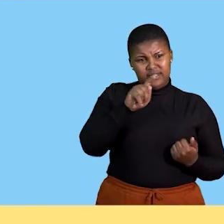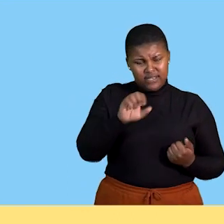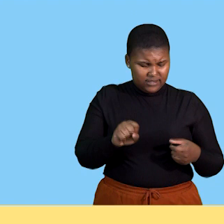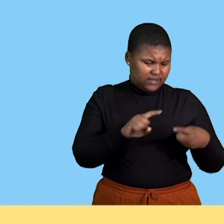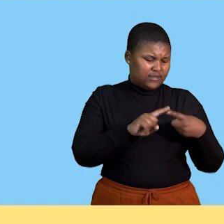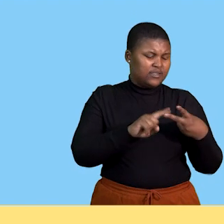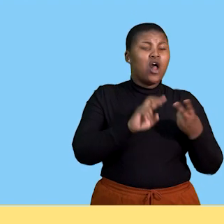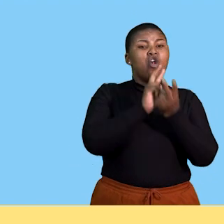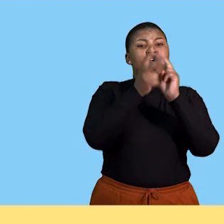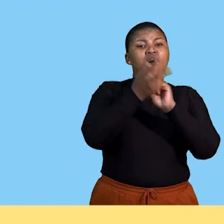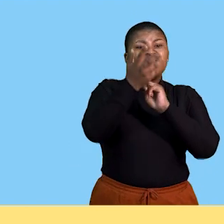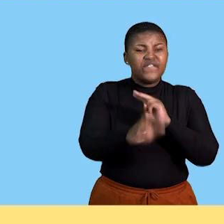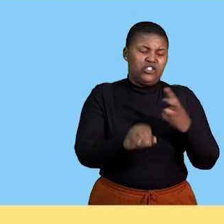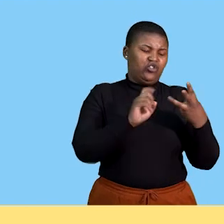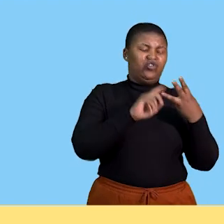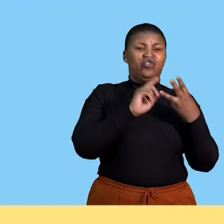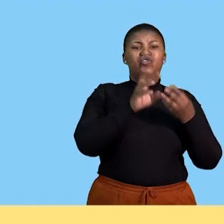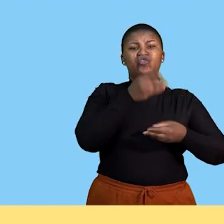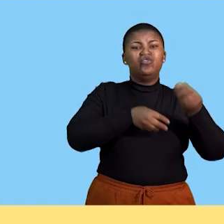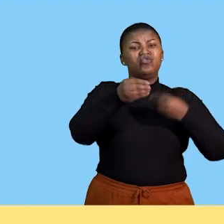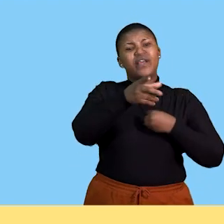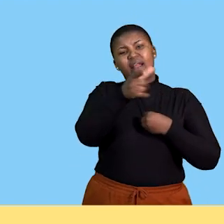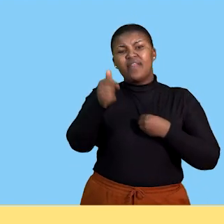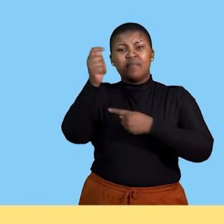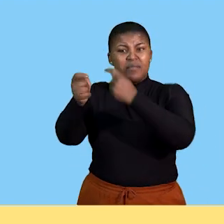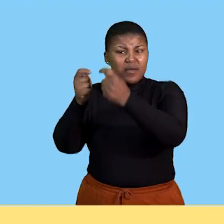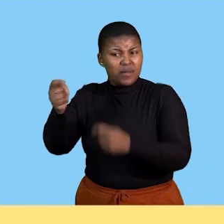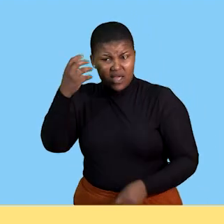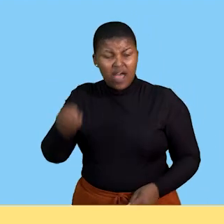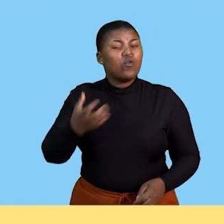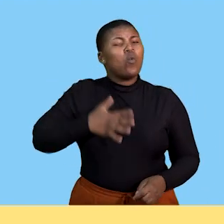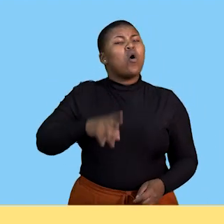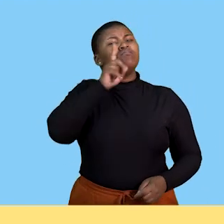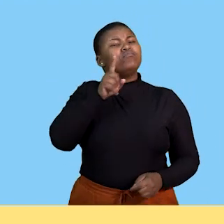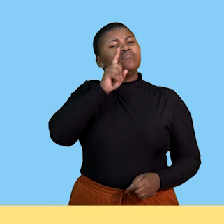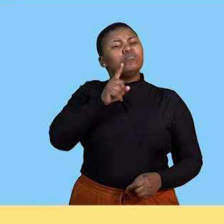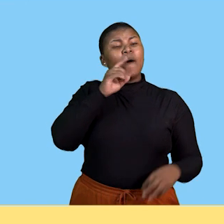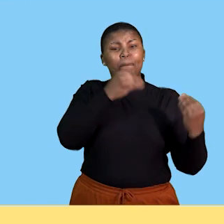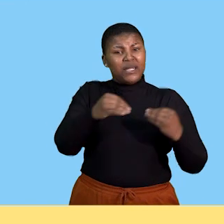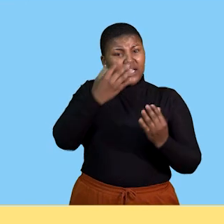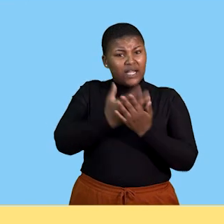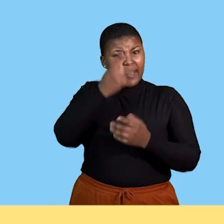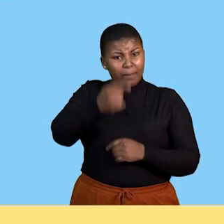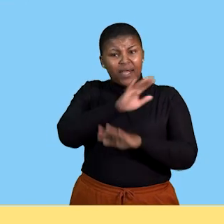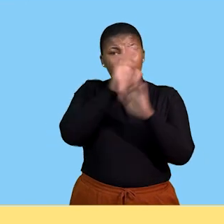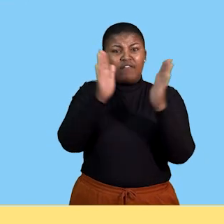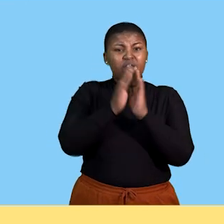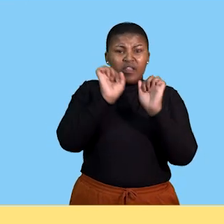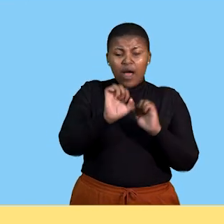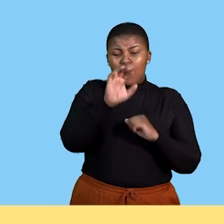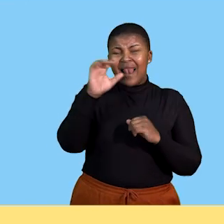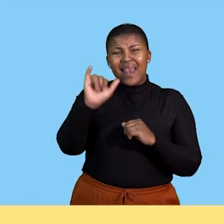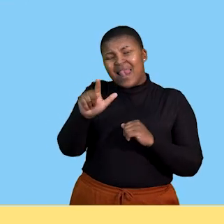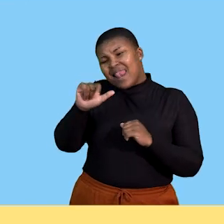and we have trade and other payables. So we want to see if the business is able to pay off its